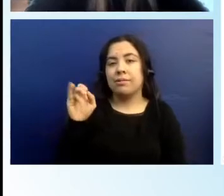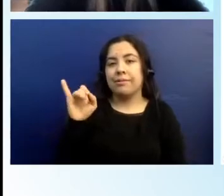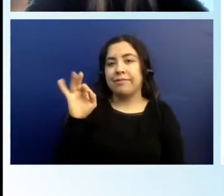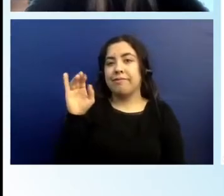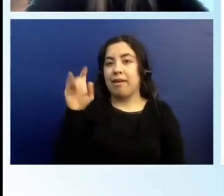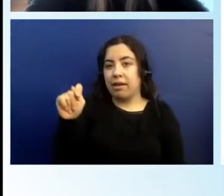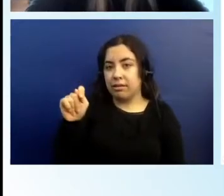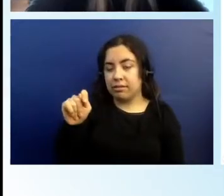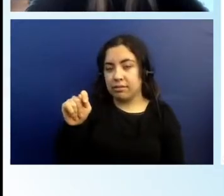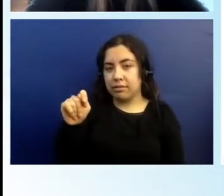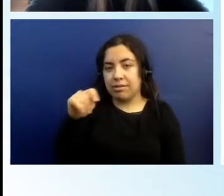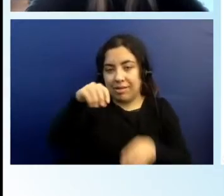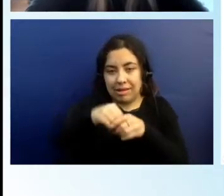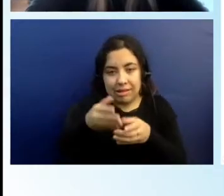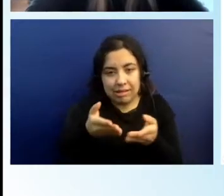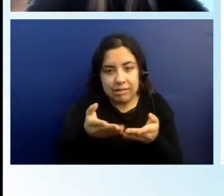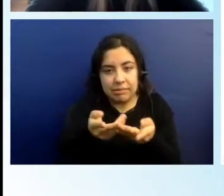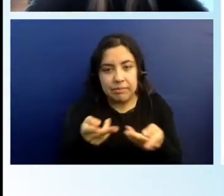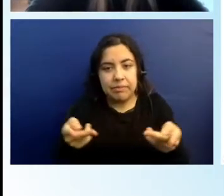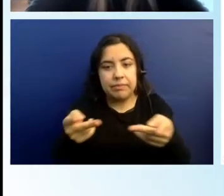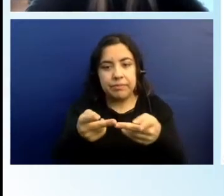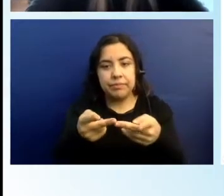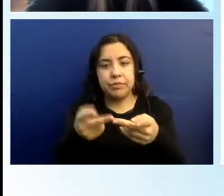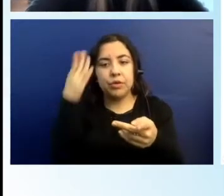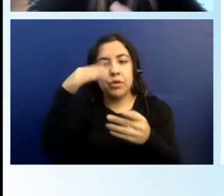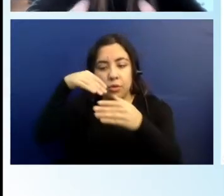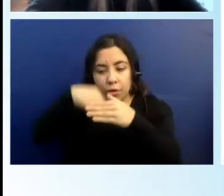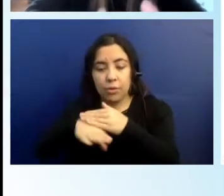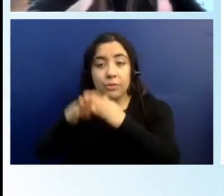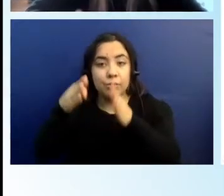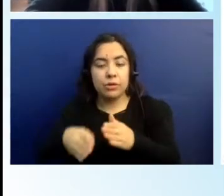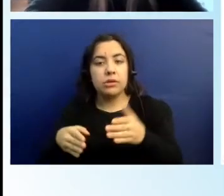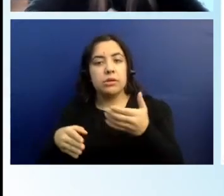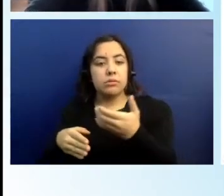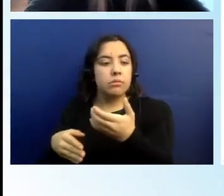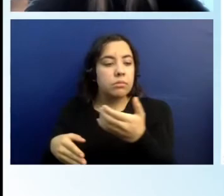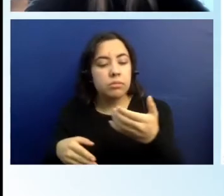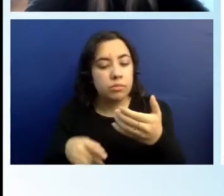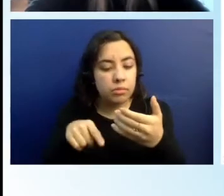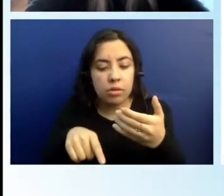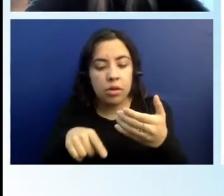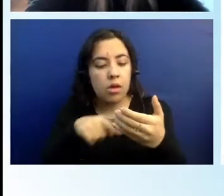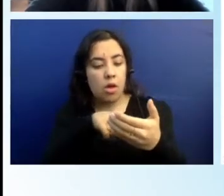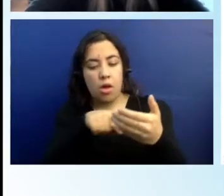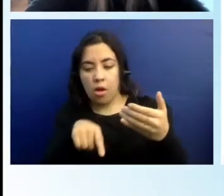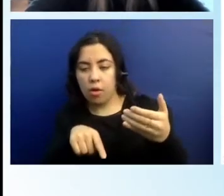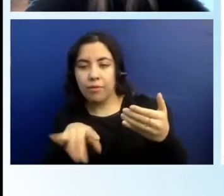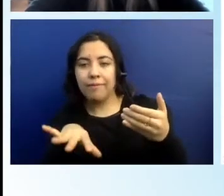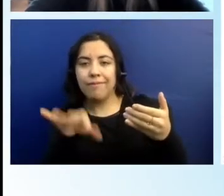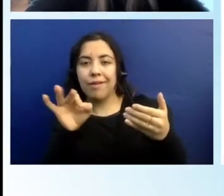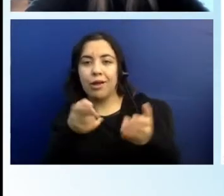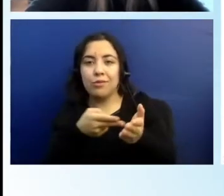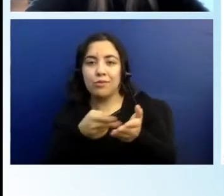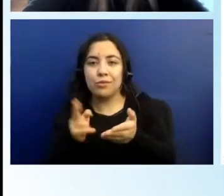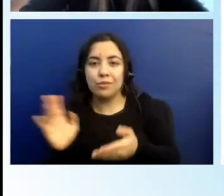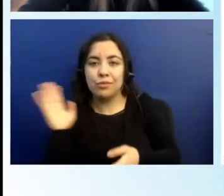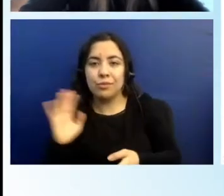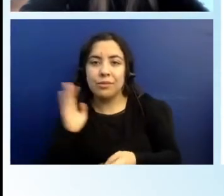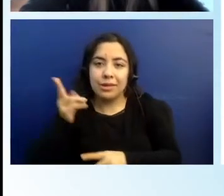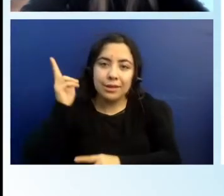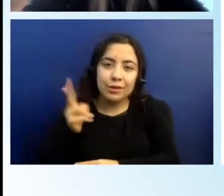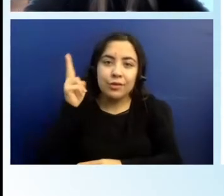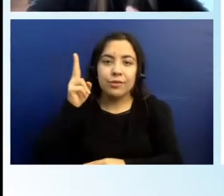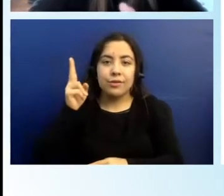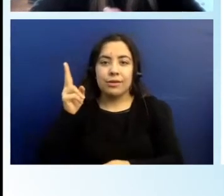and unlock, you know, embedded truths about the practice, the history, the futurity of this